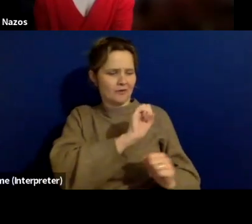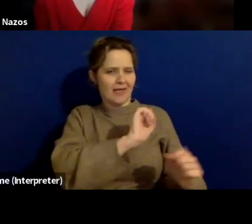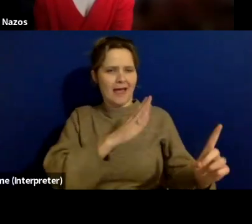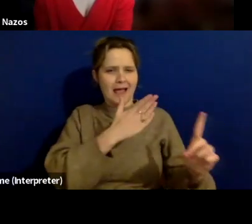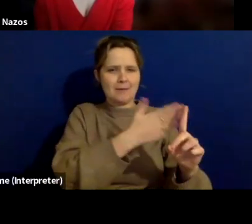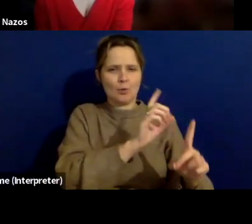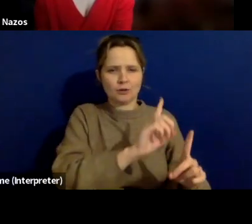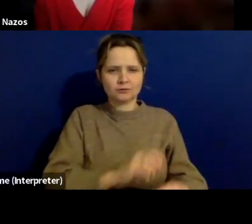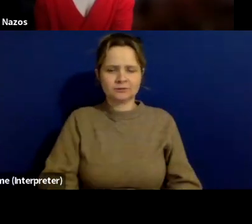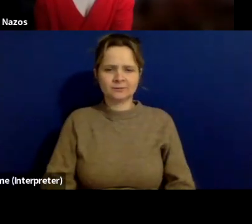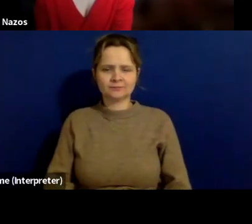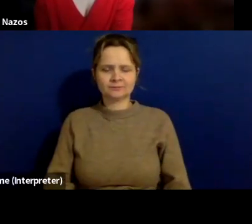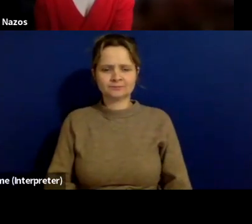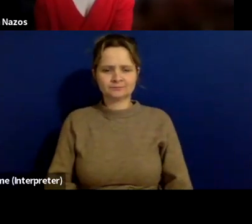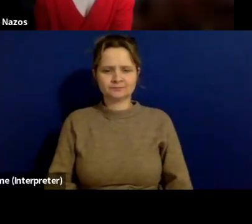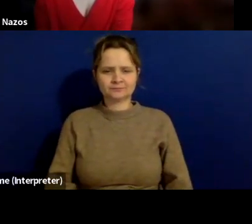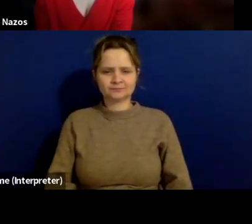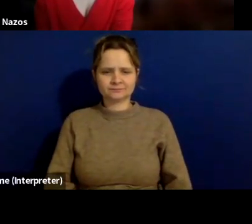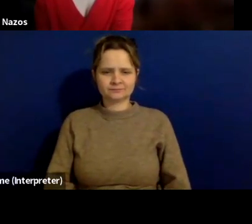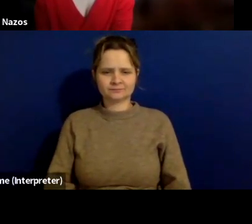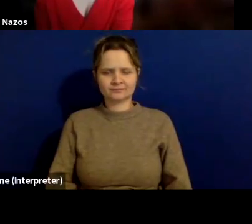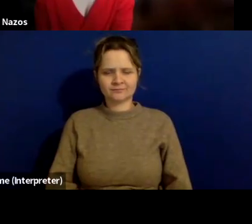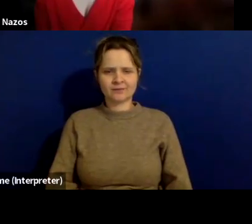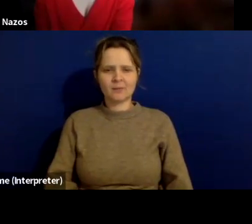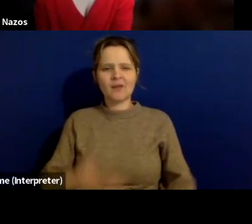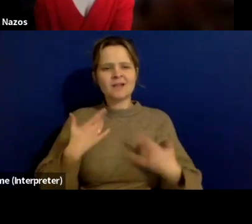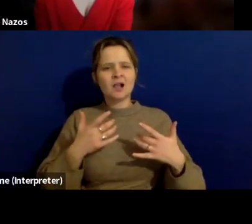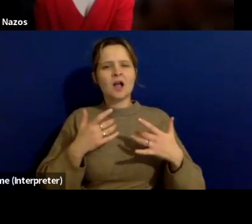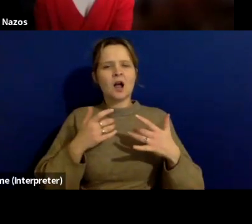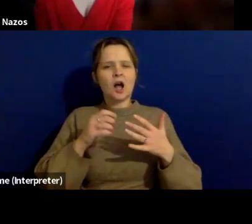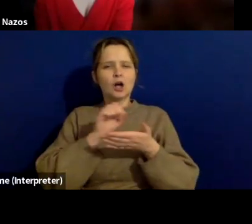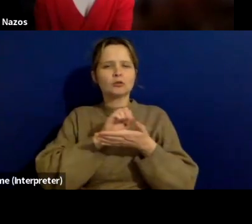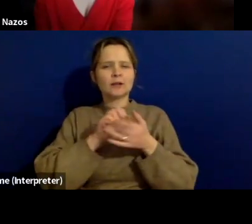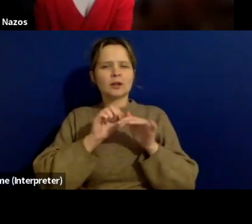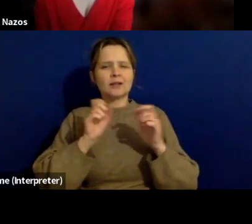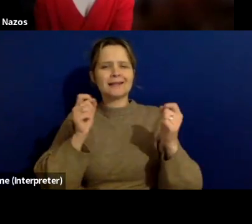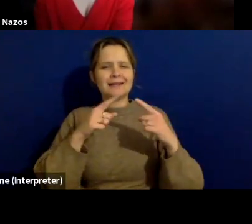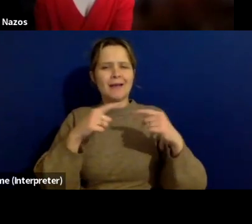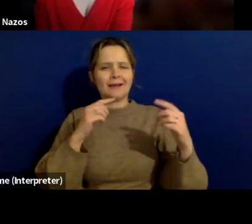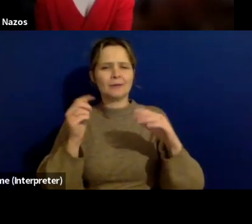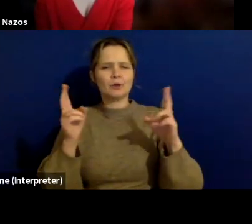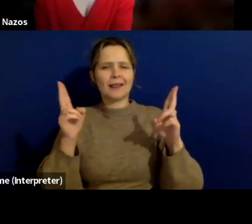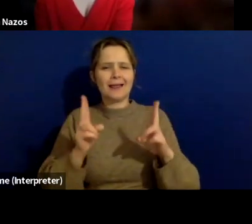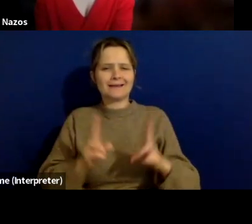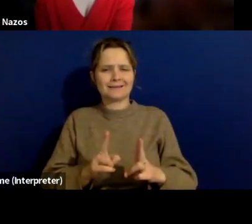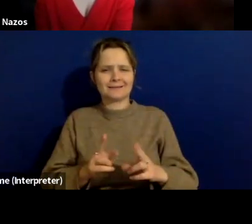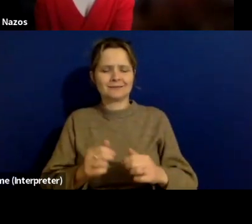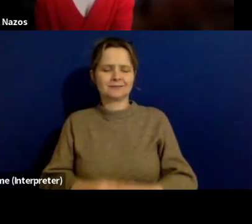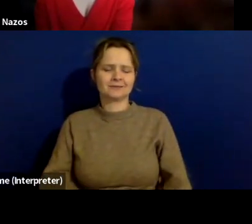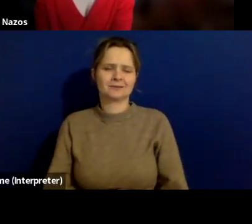work. And I think similarly, our correspondence has become less. Phoebe, what would you say?